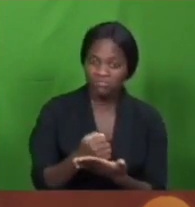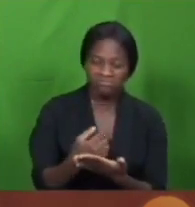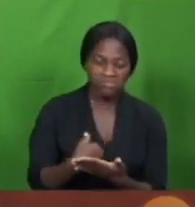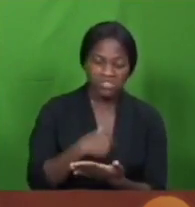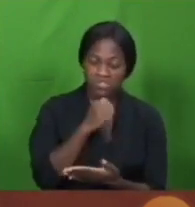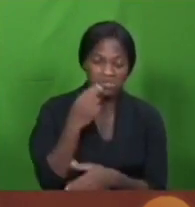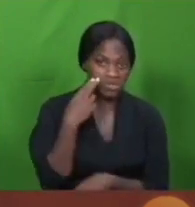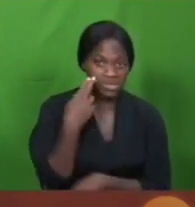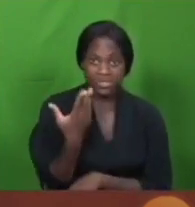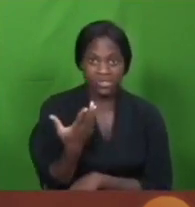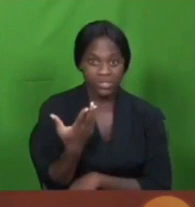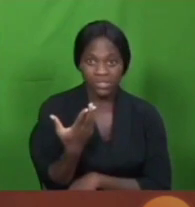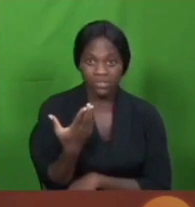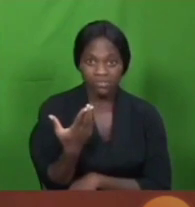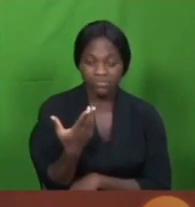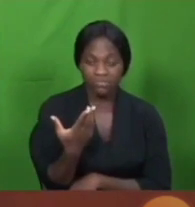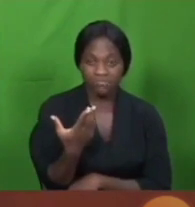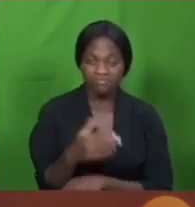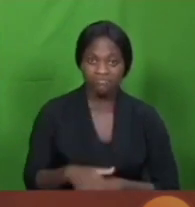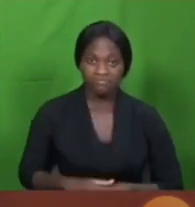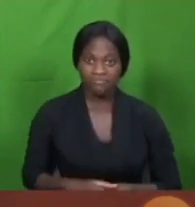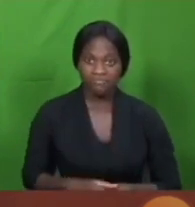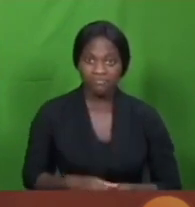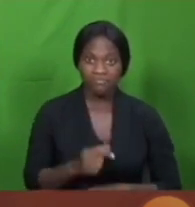I got